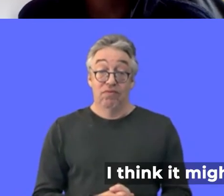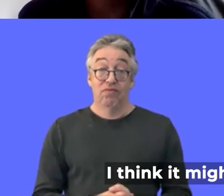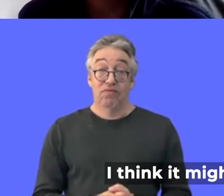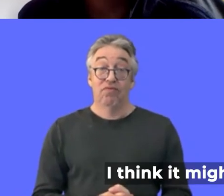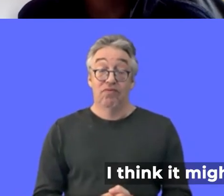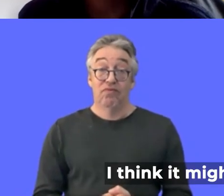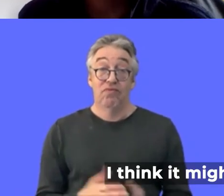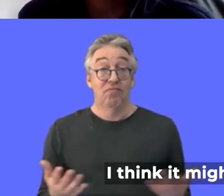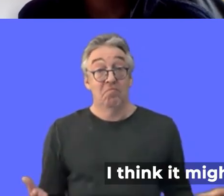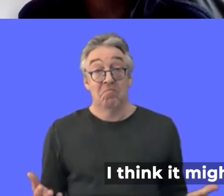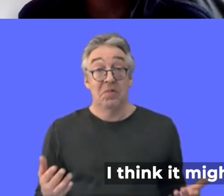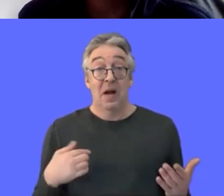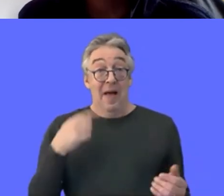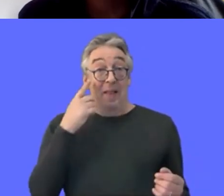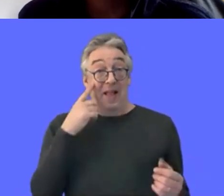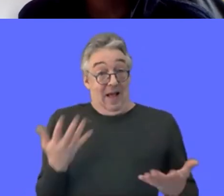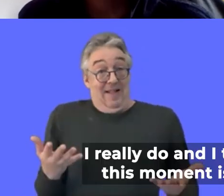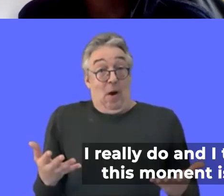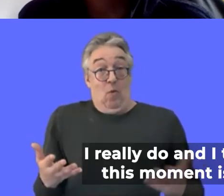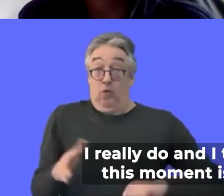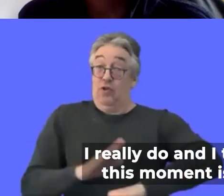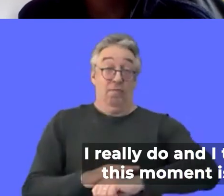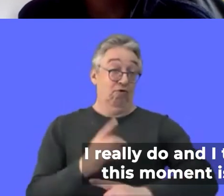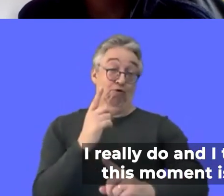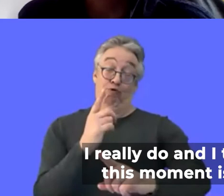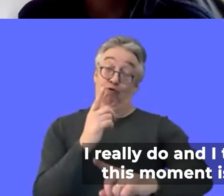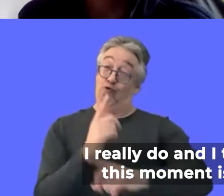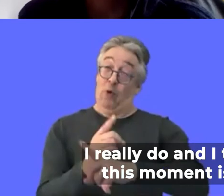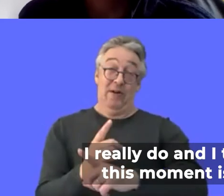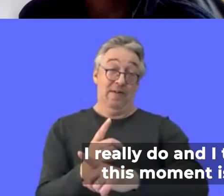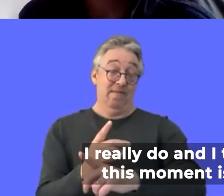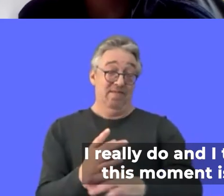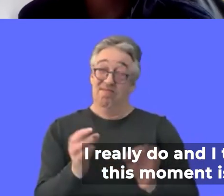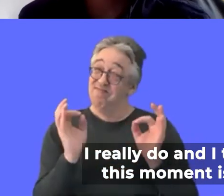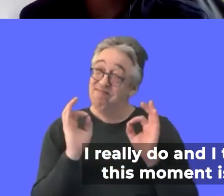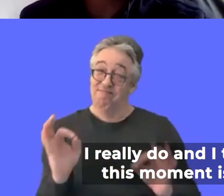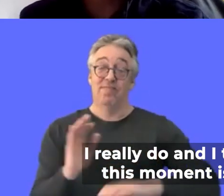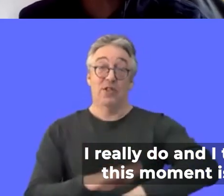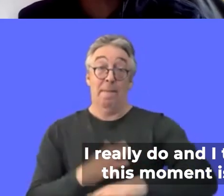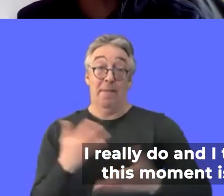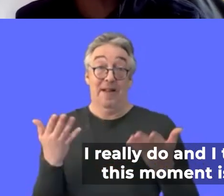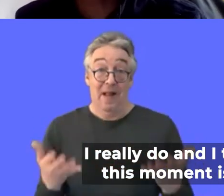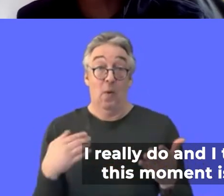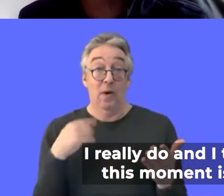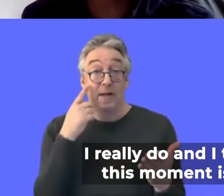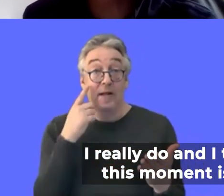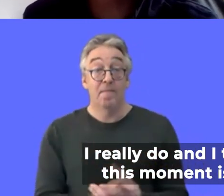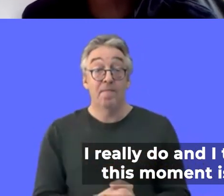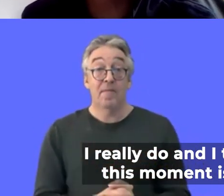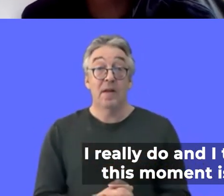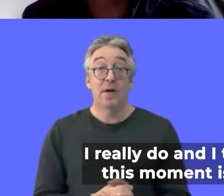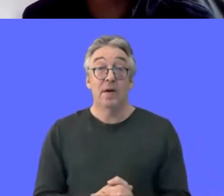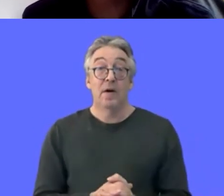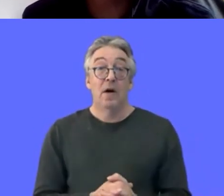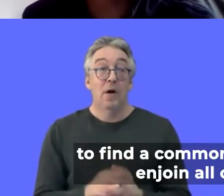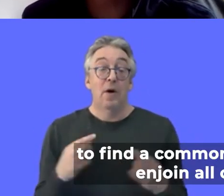I think it might be around now. I really do. And I think how we create this moment is actually to